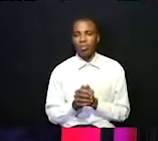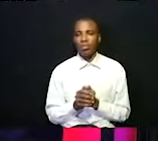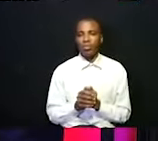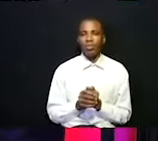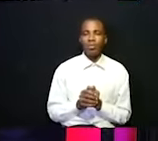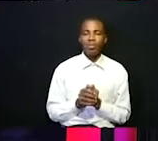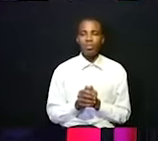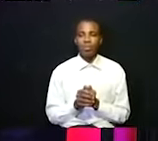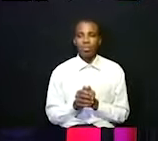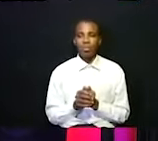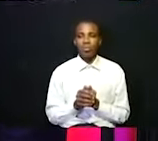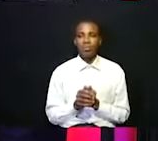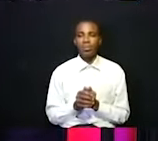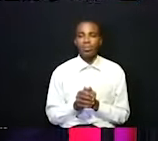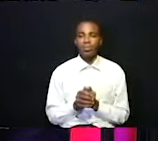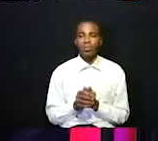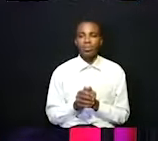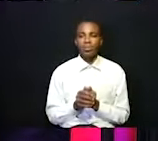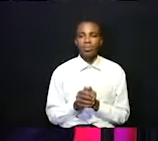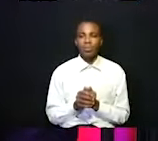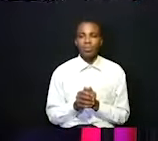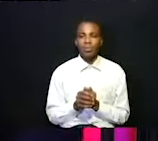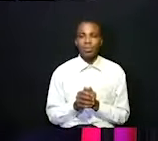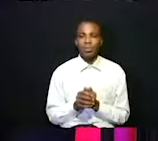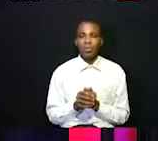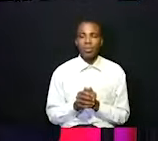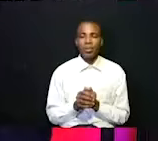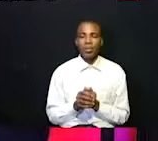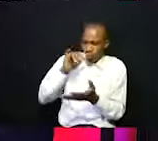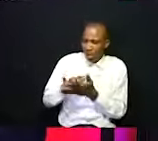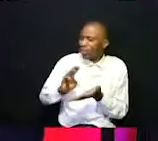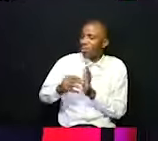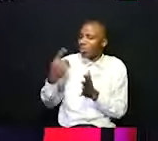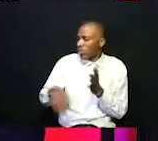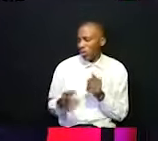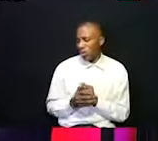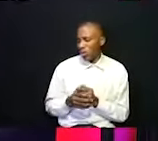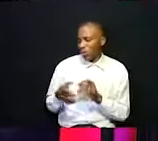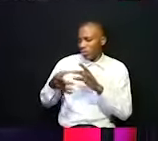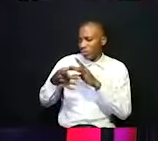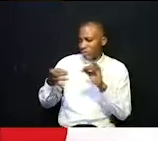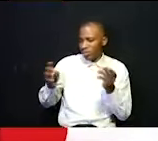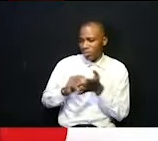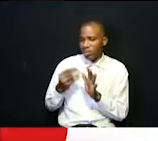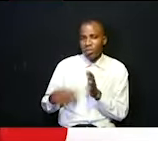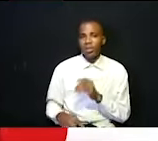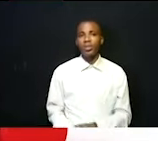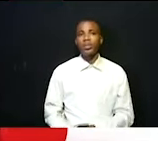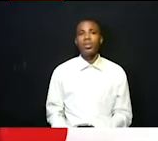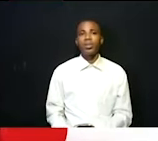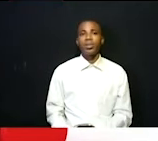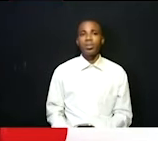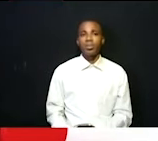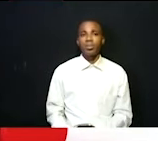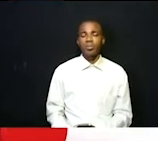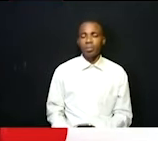ne se onyankopon aye danseni adie tia won ene wo mrant brem ayire no. Now what does this mean? That the